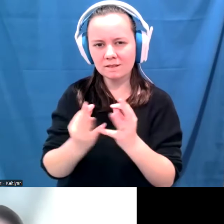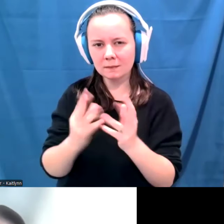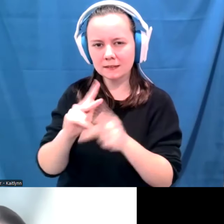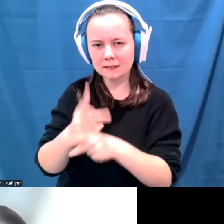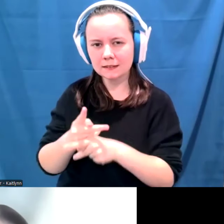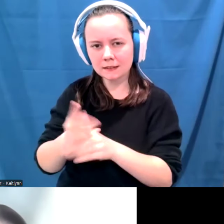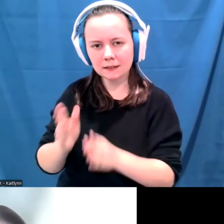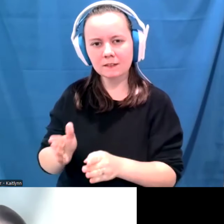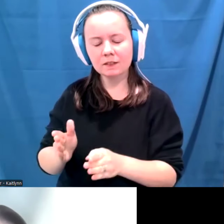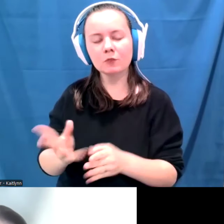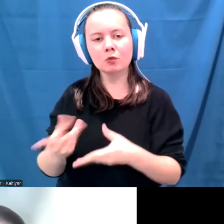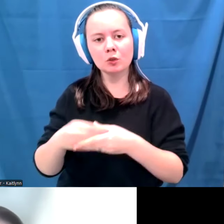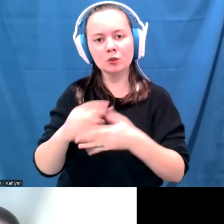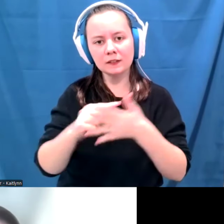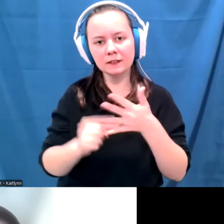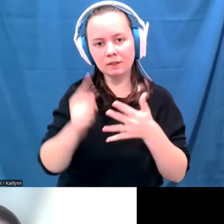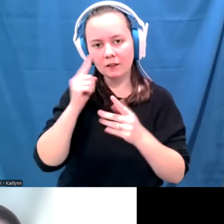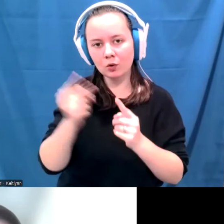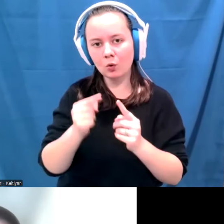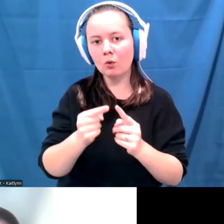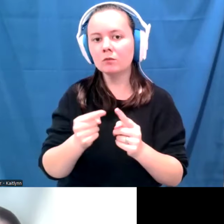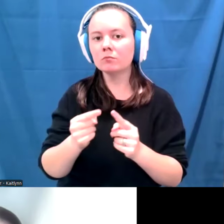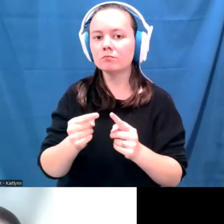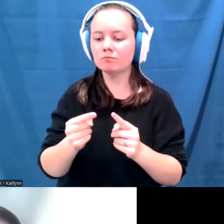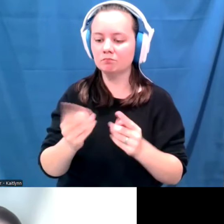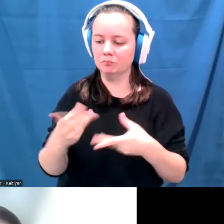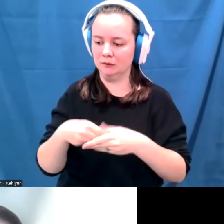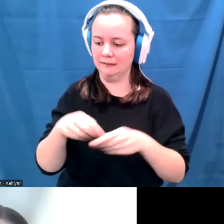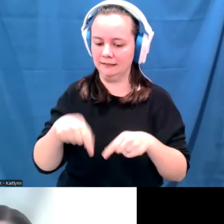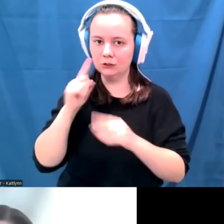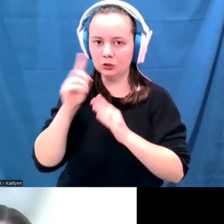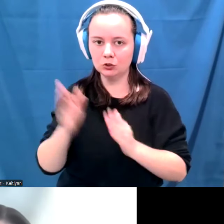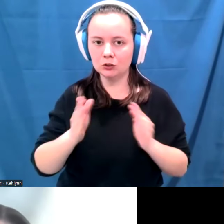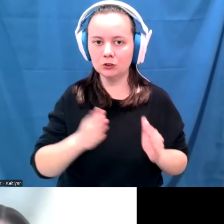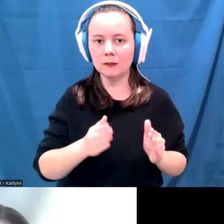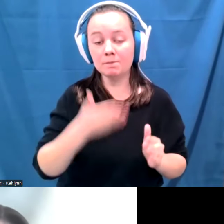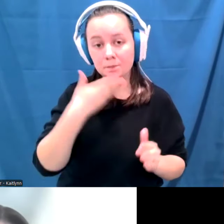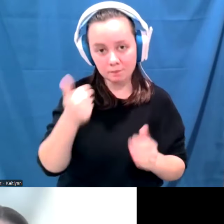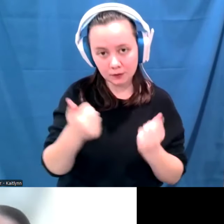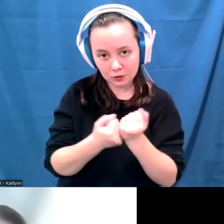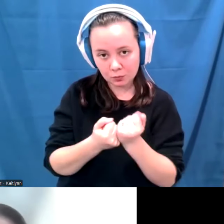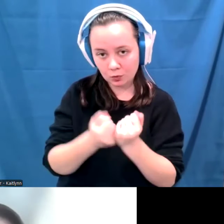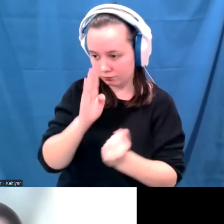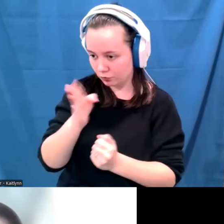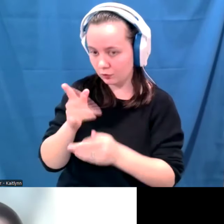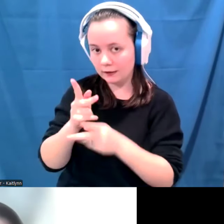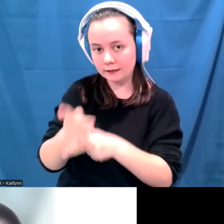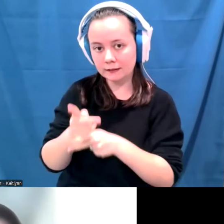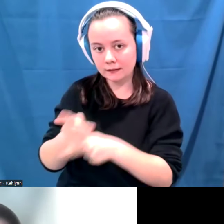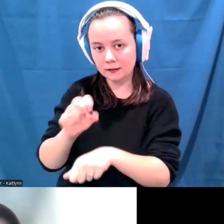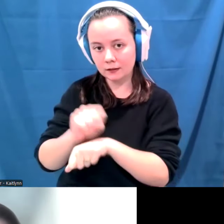within the 5 goals that are outlined in this strategy, better supporting the direct care workforce.